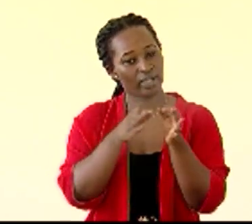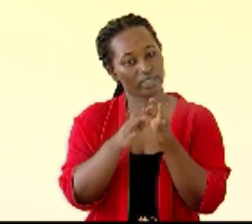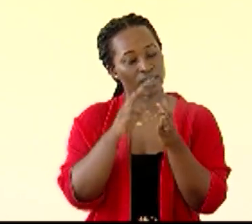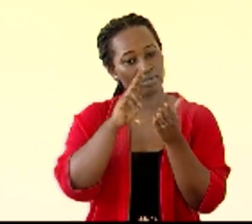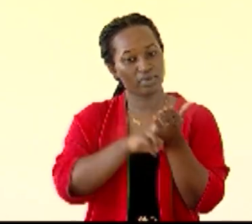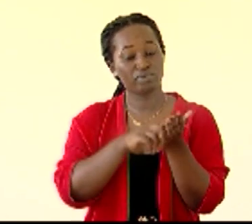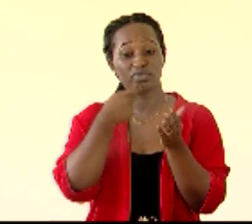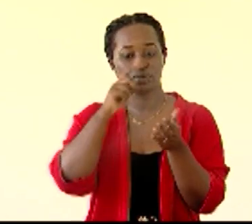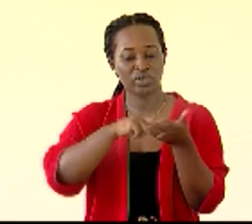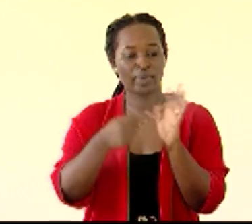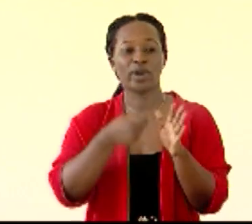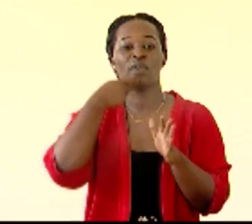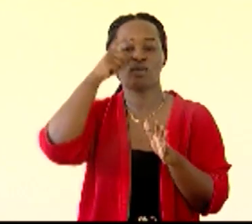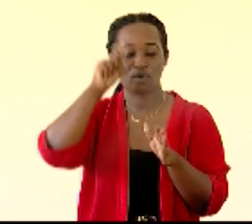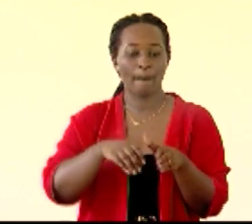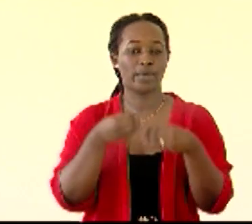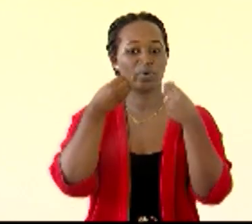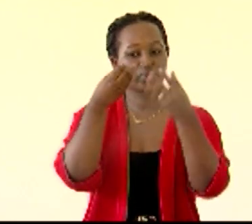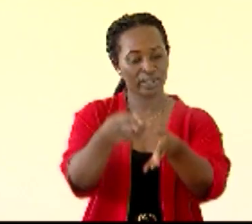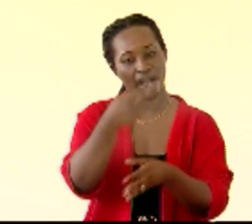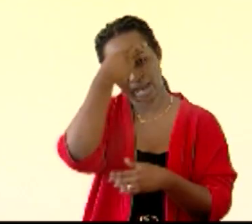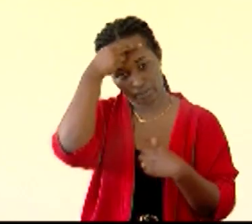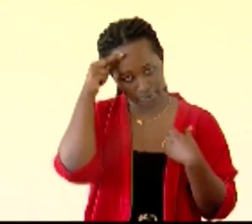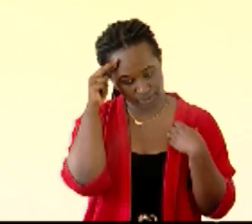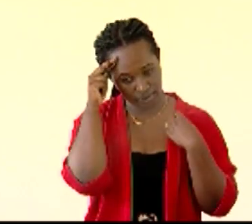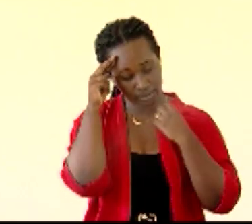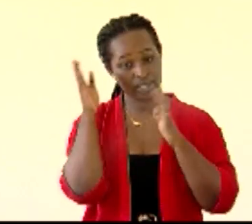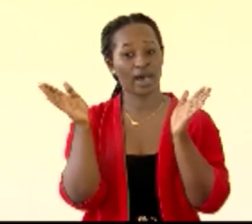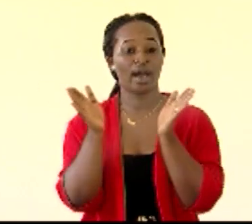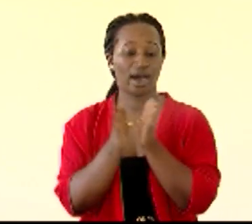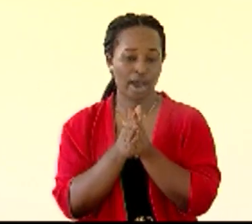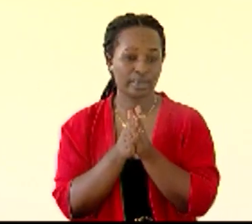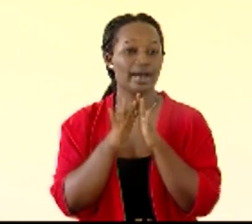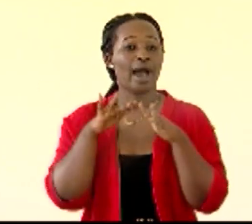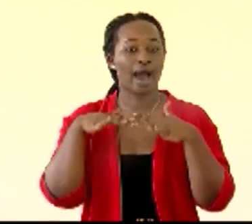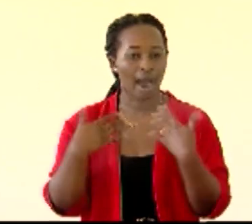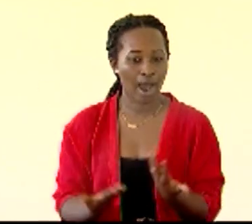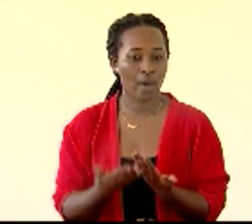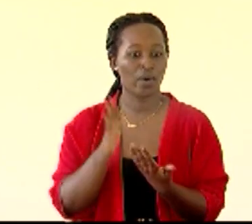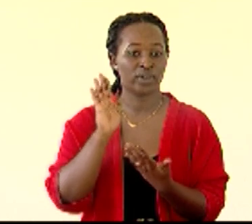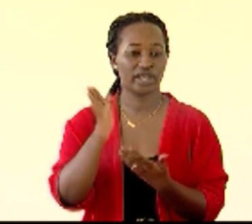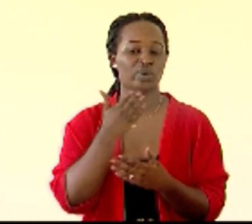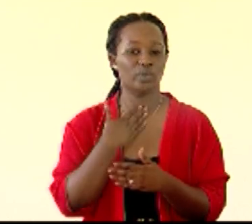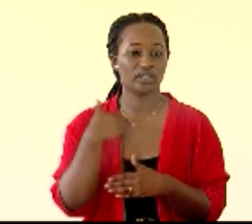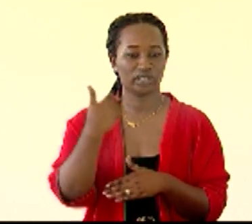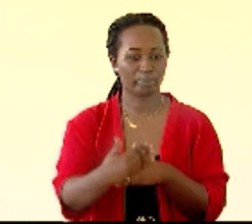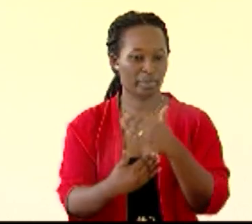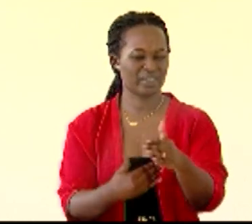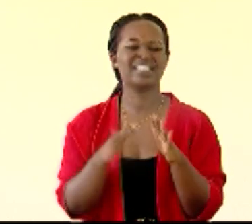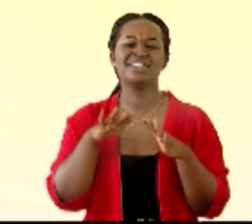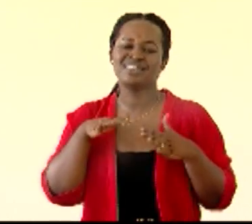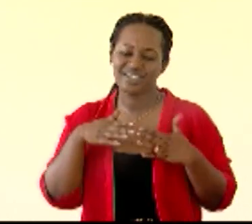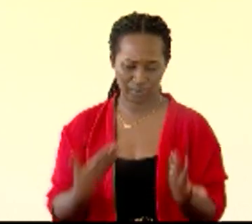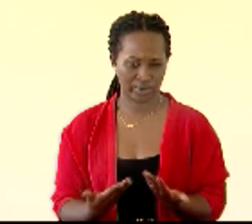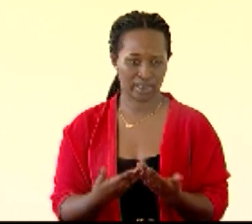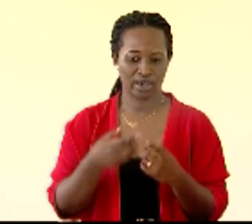should give reasons as to why, but also how they want the process. Nigute.